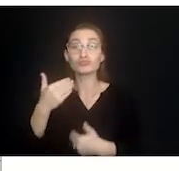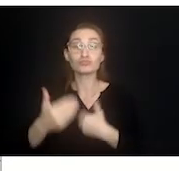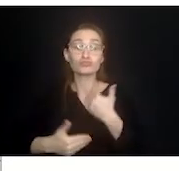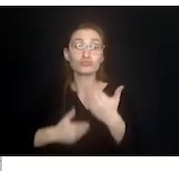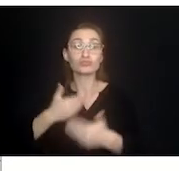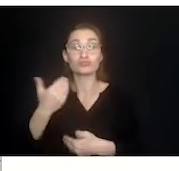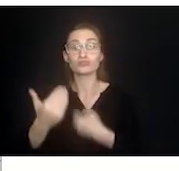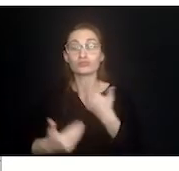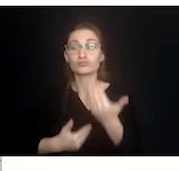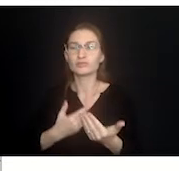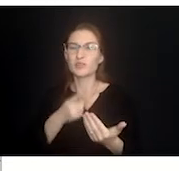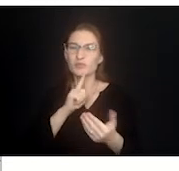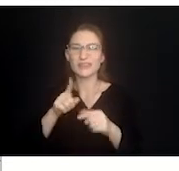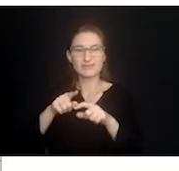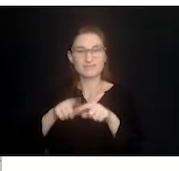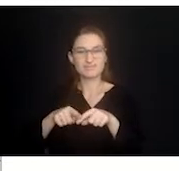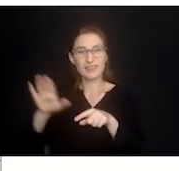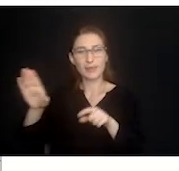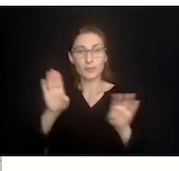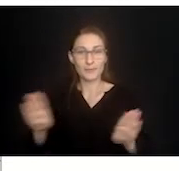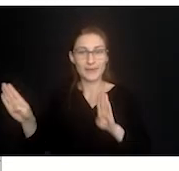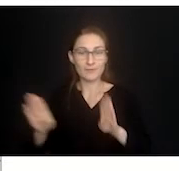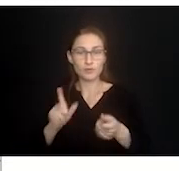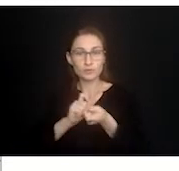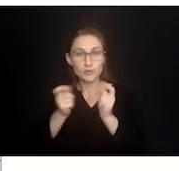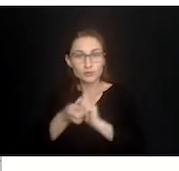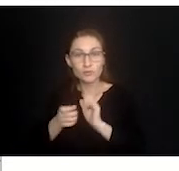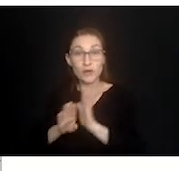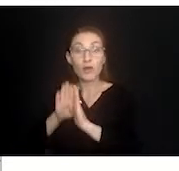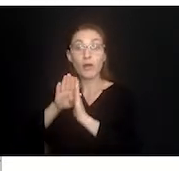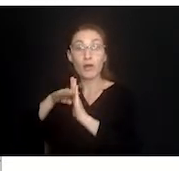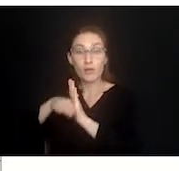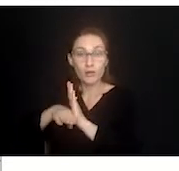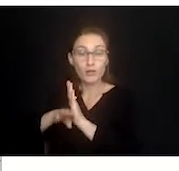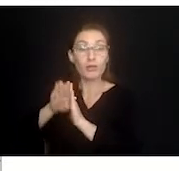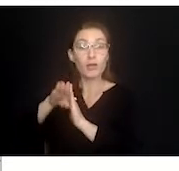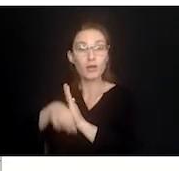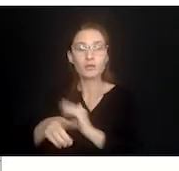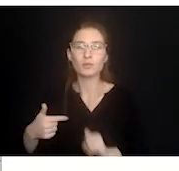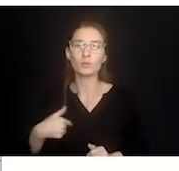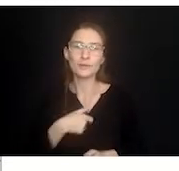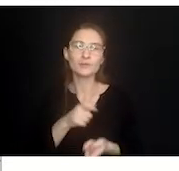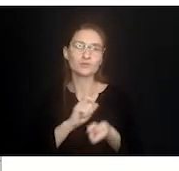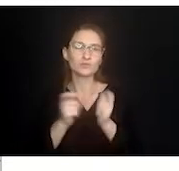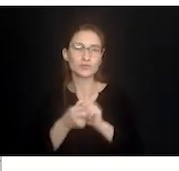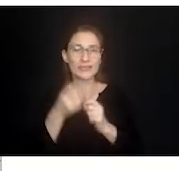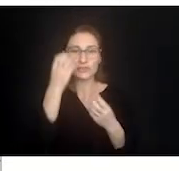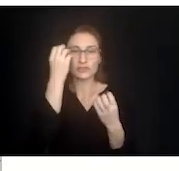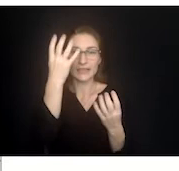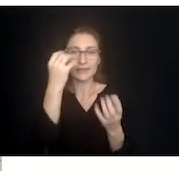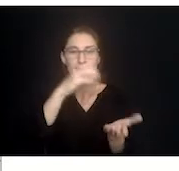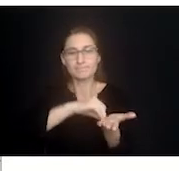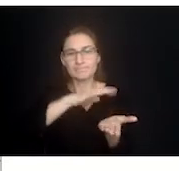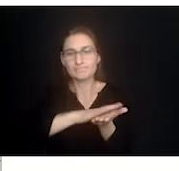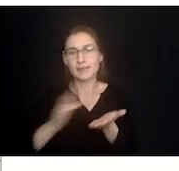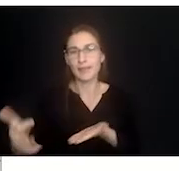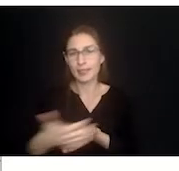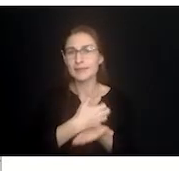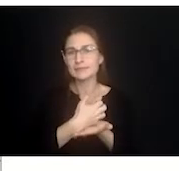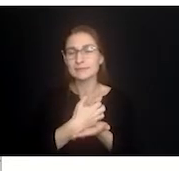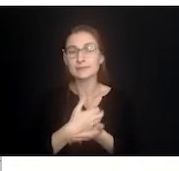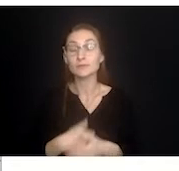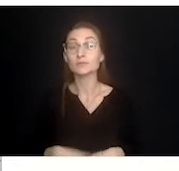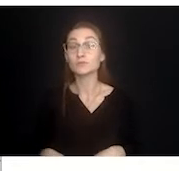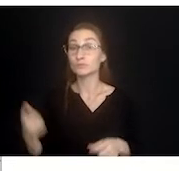As time passes and depending on behavioral changes and trends, we needed to change the type of data we